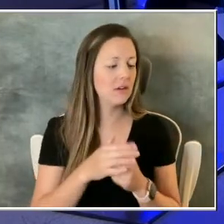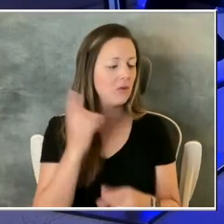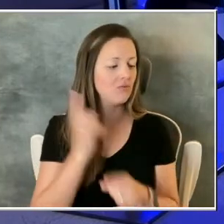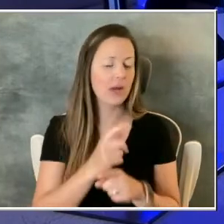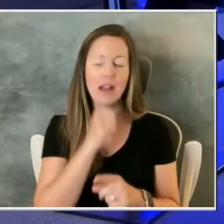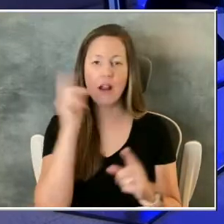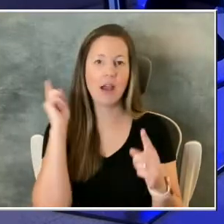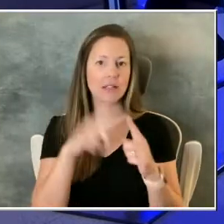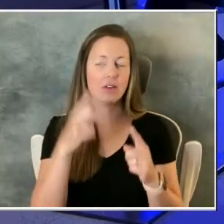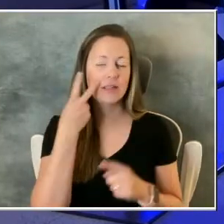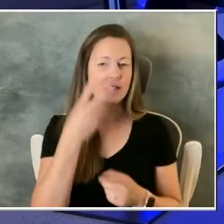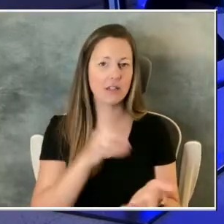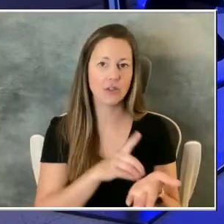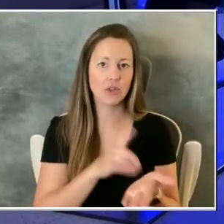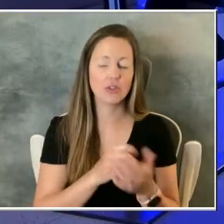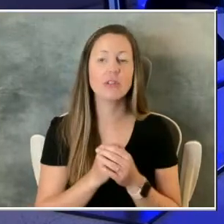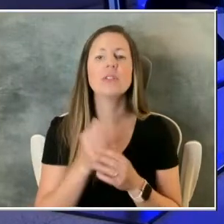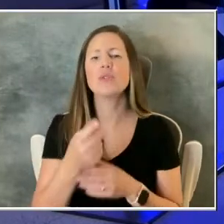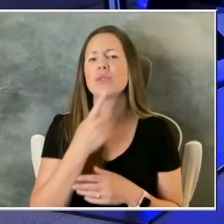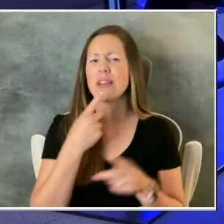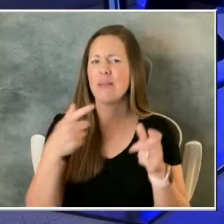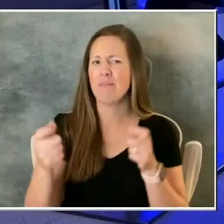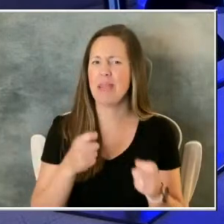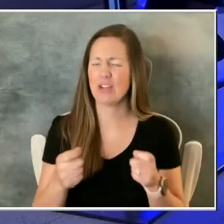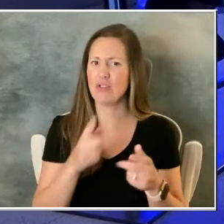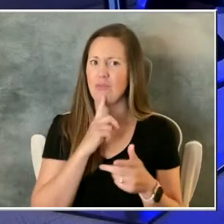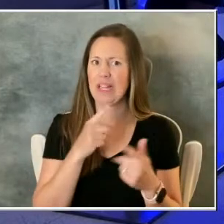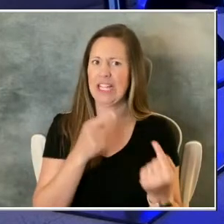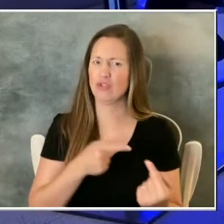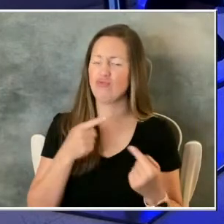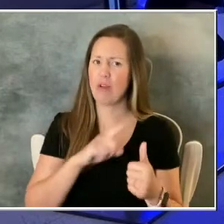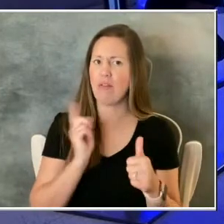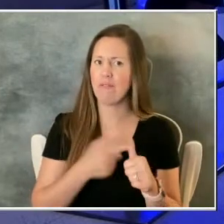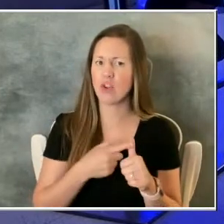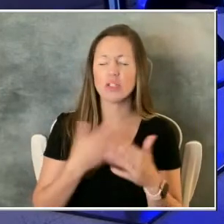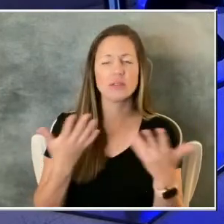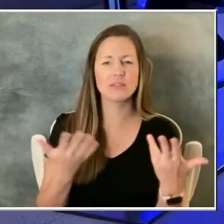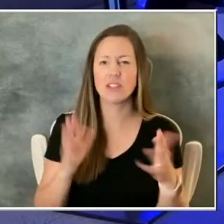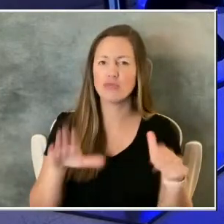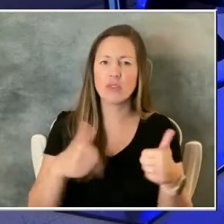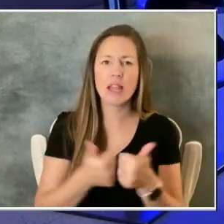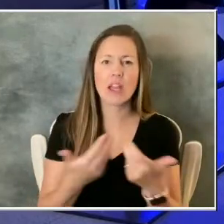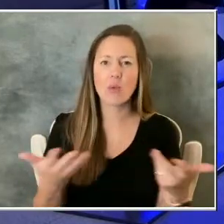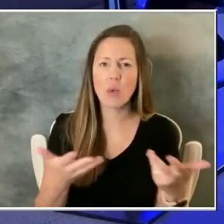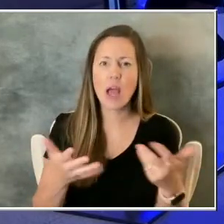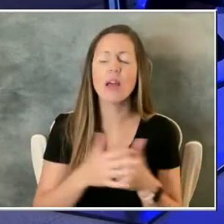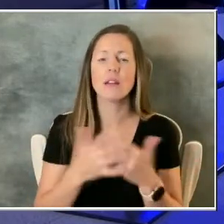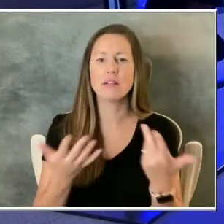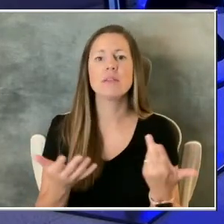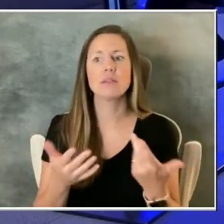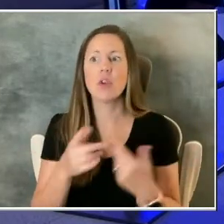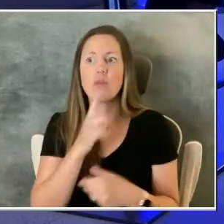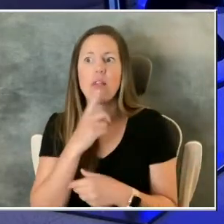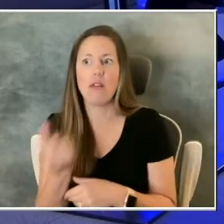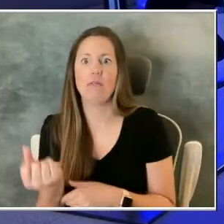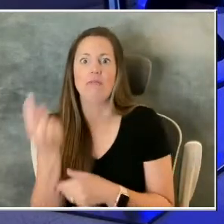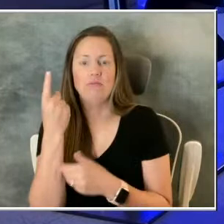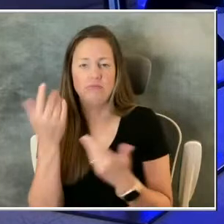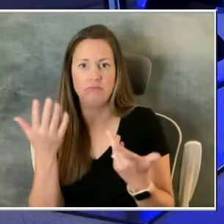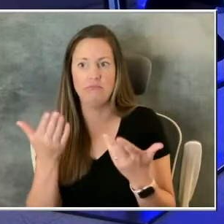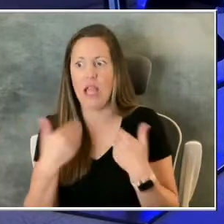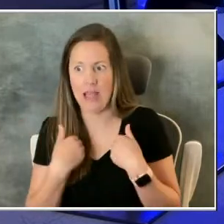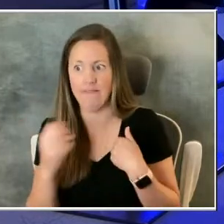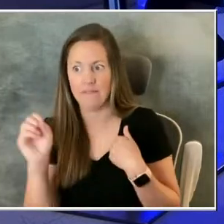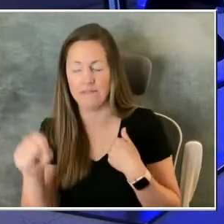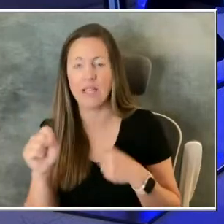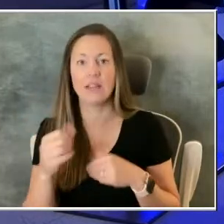us that managing, though, the diabetes was a struggle at first. What were some of those big challenges, other than just digesting that you now have this and something that you now have